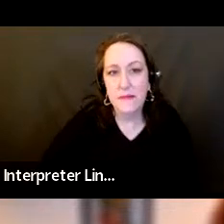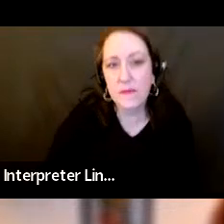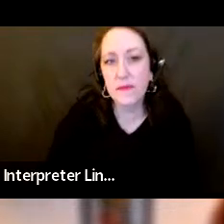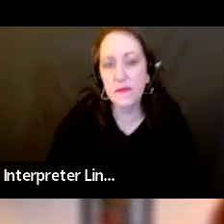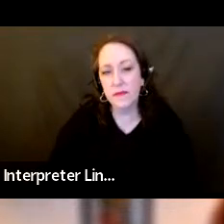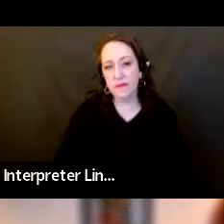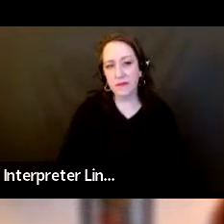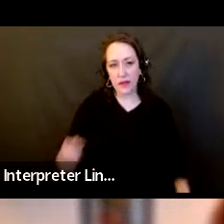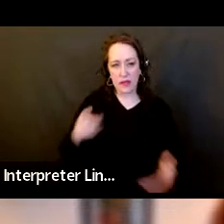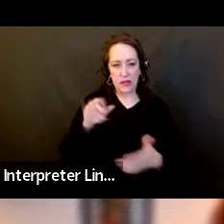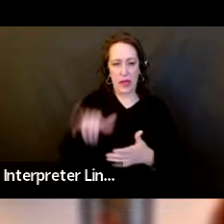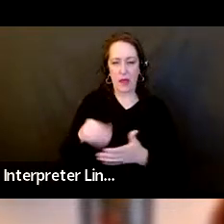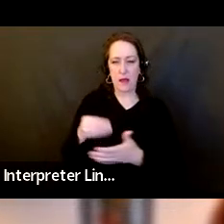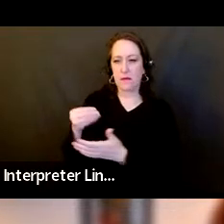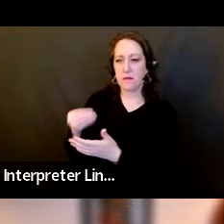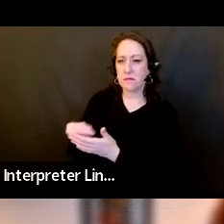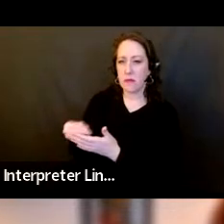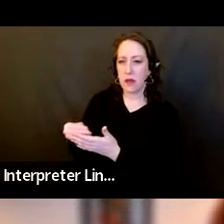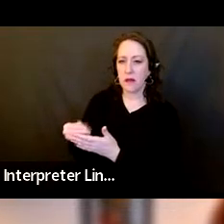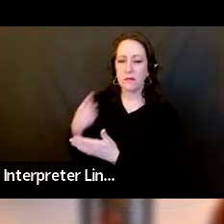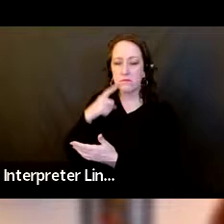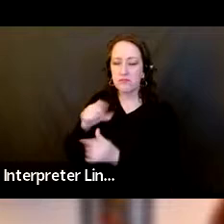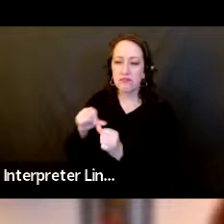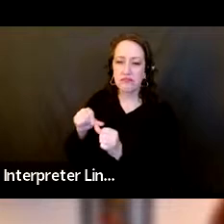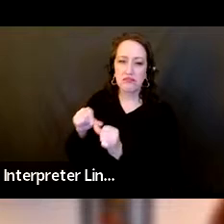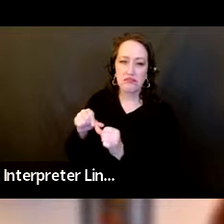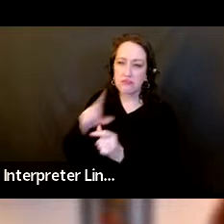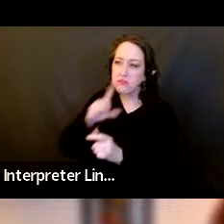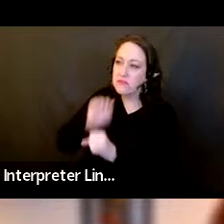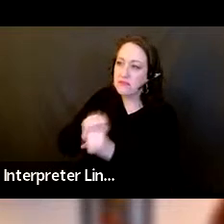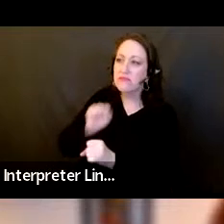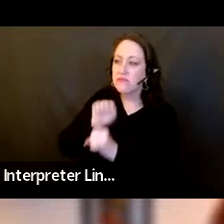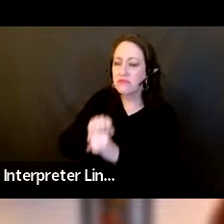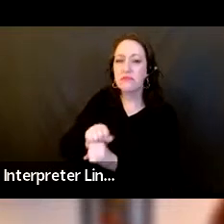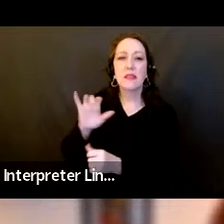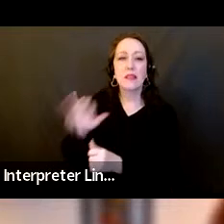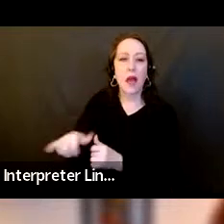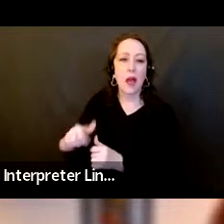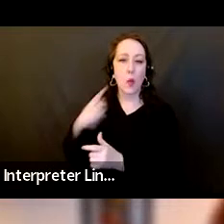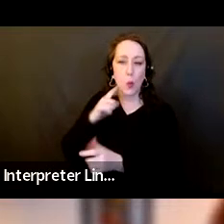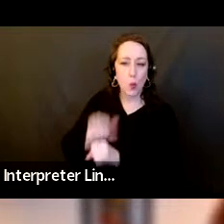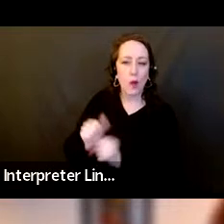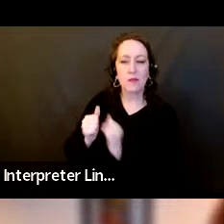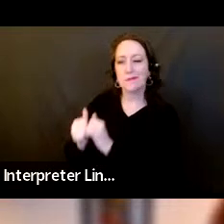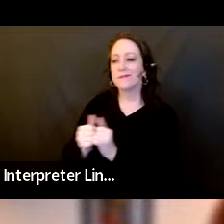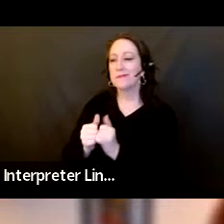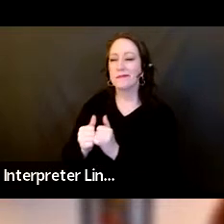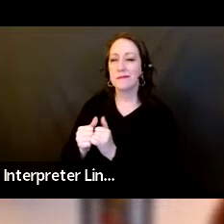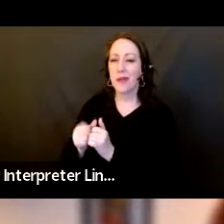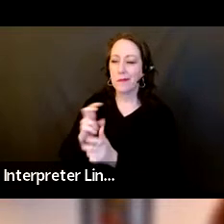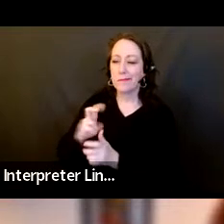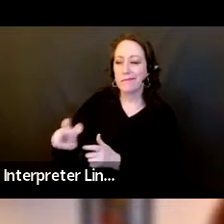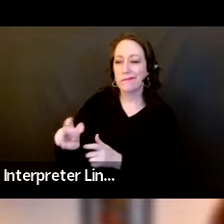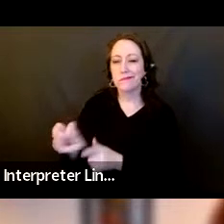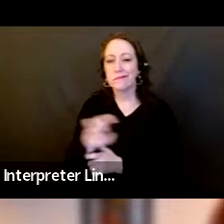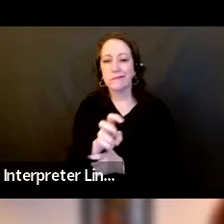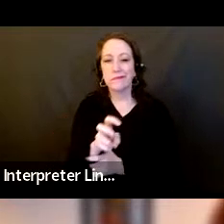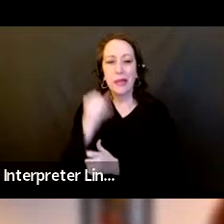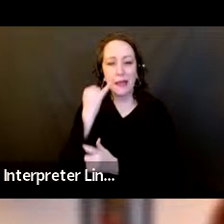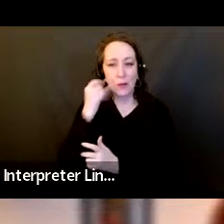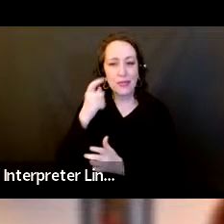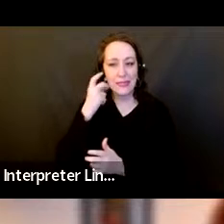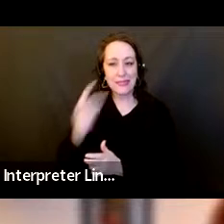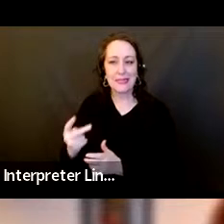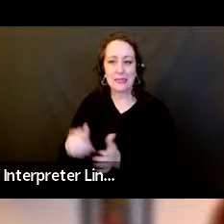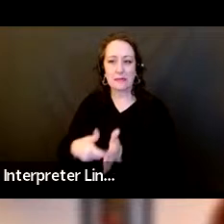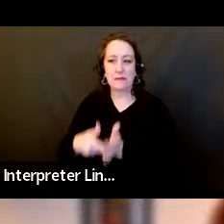I think those are funds just for, I think we've continued to commit to you all that we'll kind of work with you on reallocating those funds like as we see that demand. And